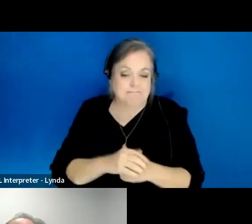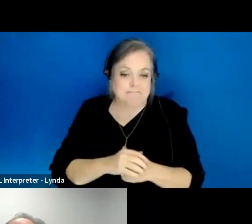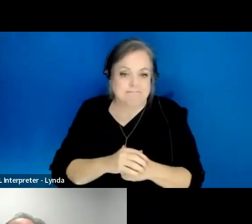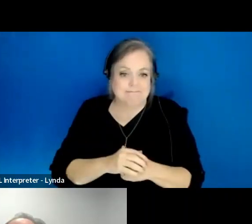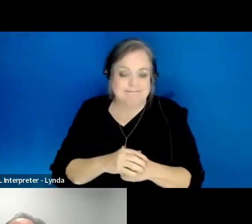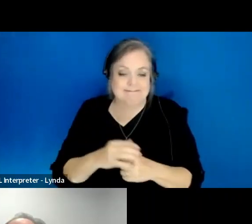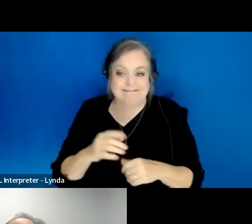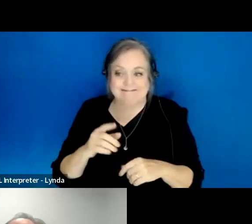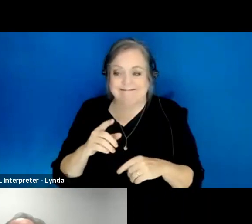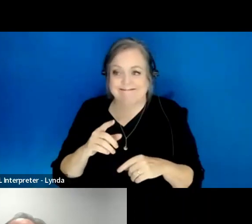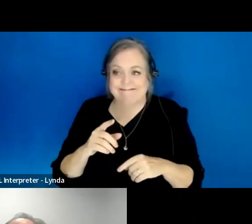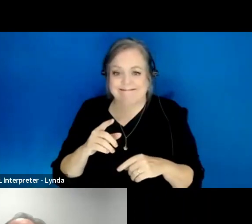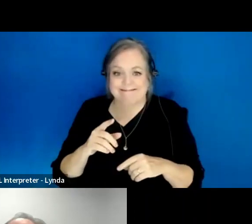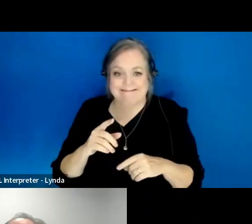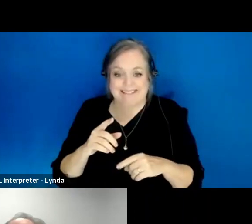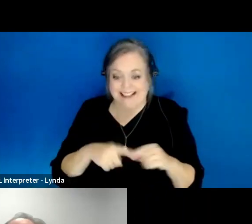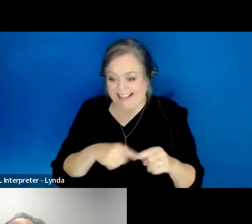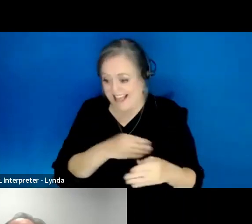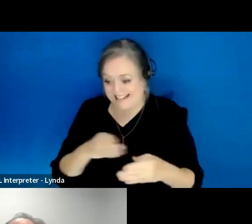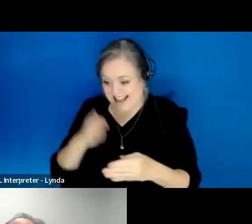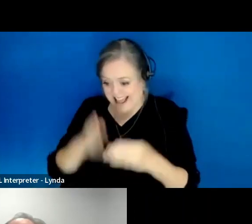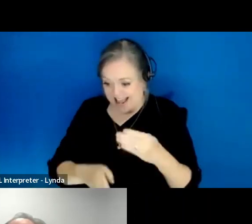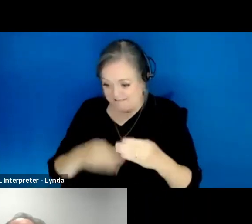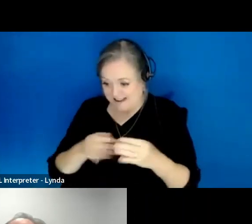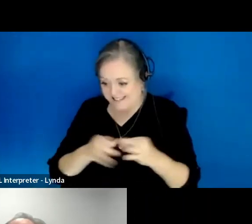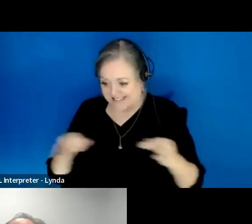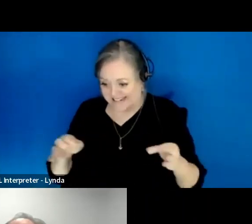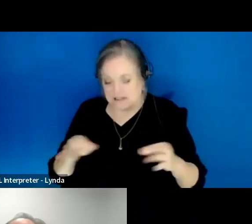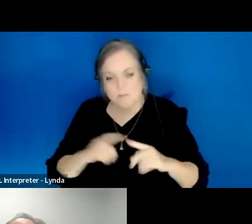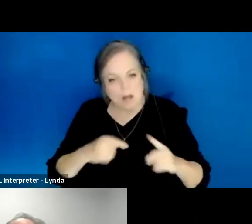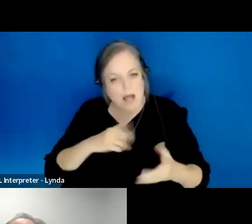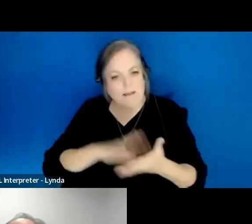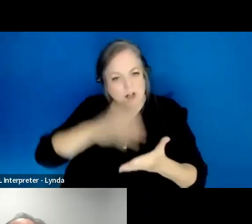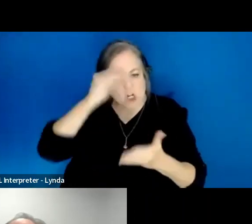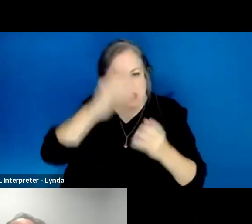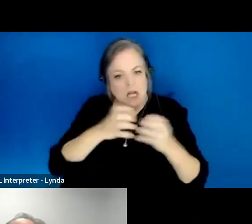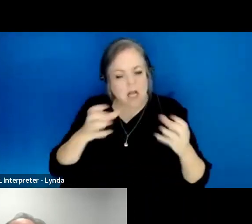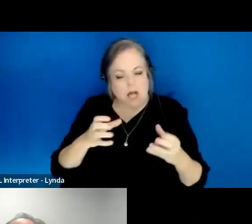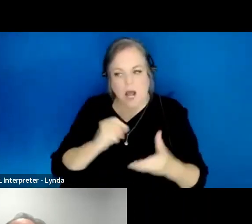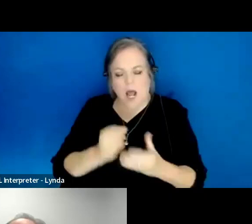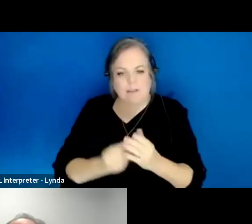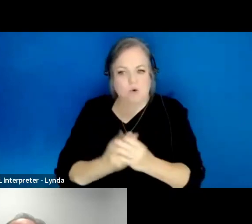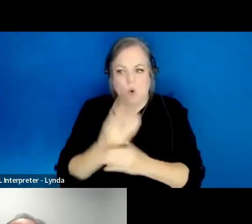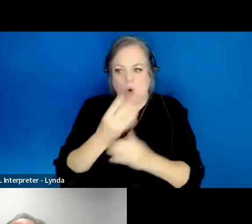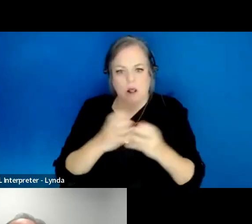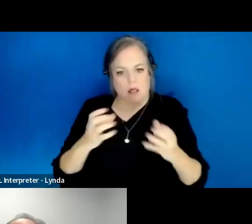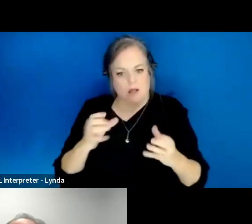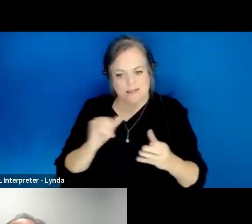I can't end the sentence, but I learned a lot. I've grown a lot as a